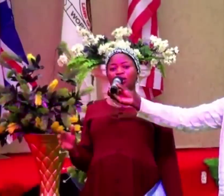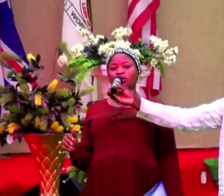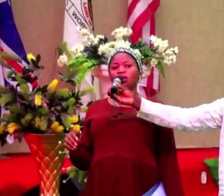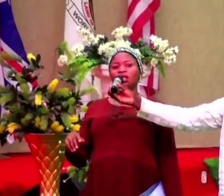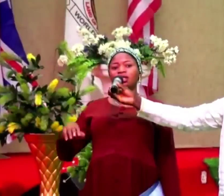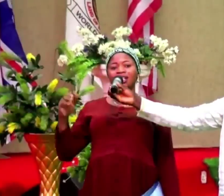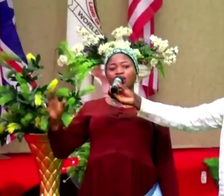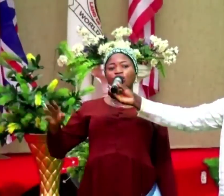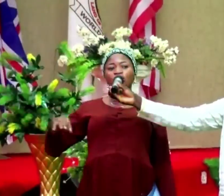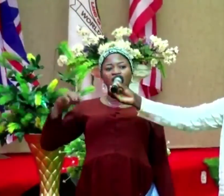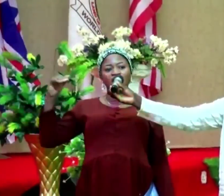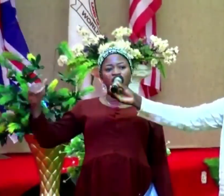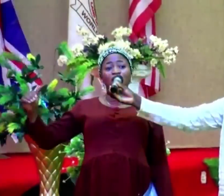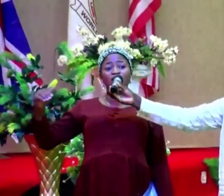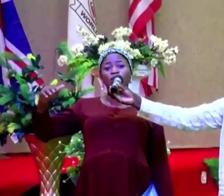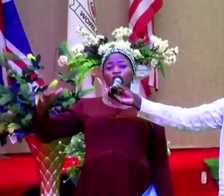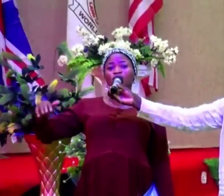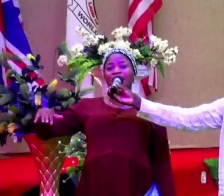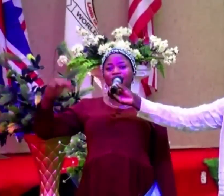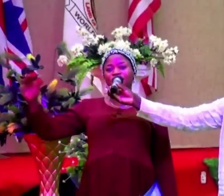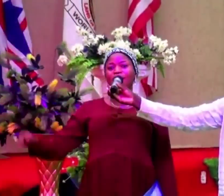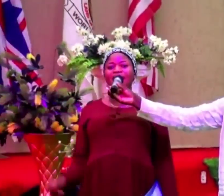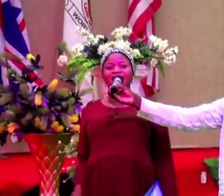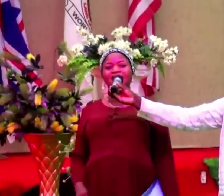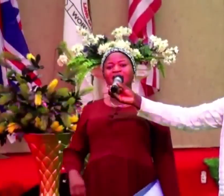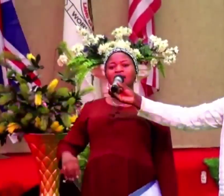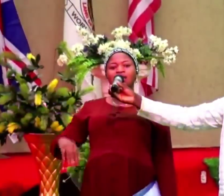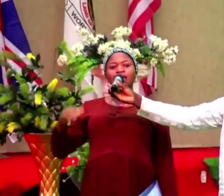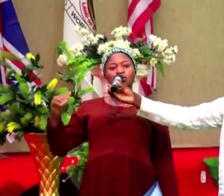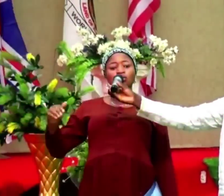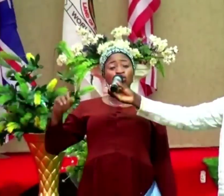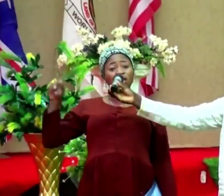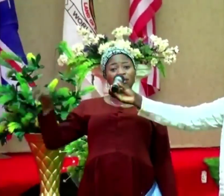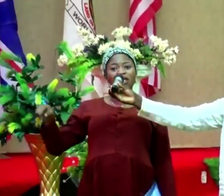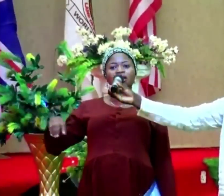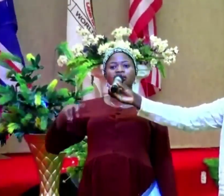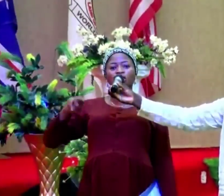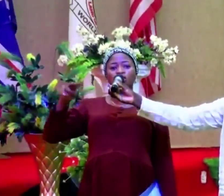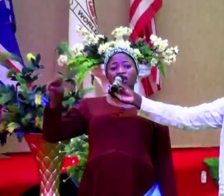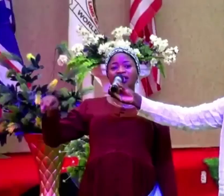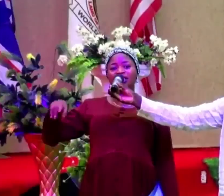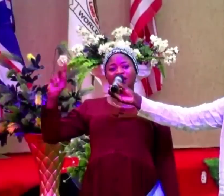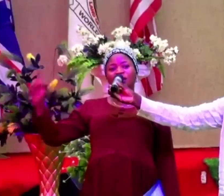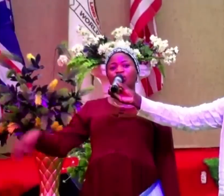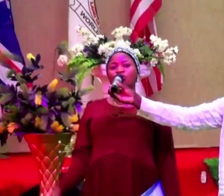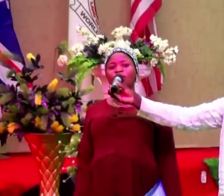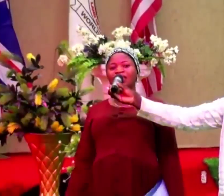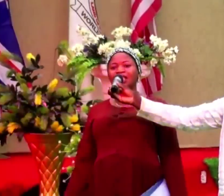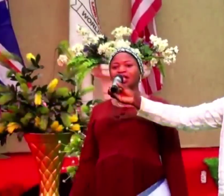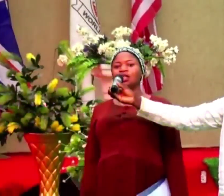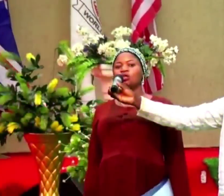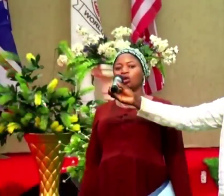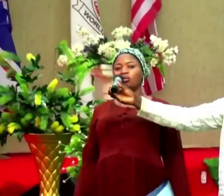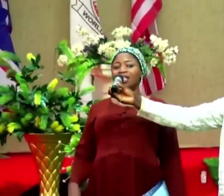wa loyun ti ma ti loyun yen to ba ti to bi osu marun a baje ti ma ti tu mo tun ni mi bi osu keji si o tu